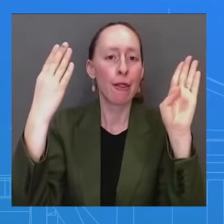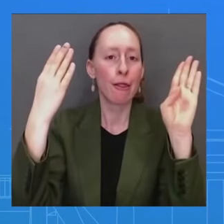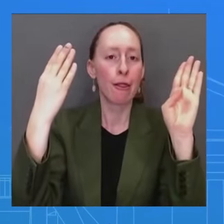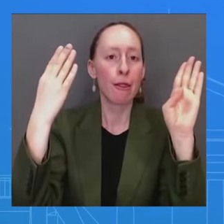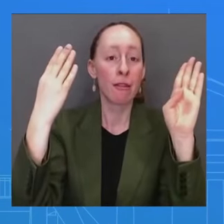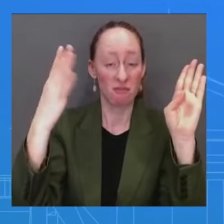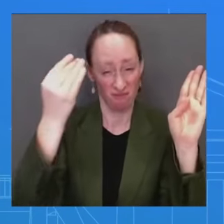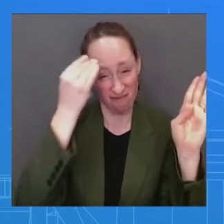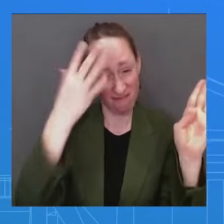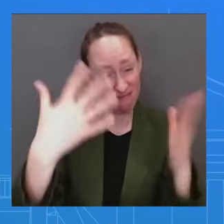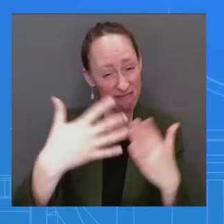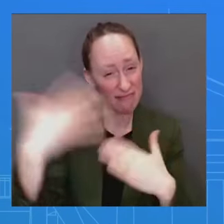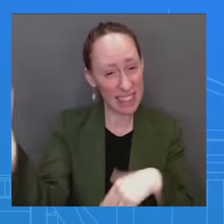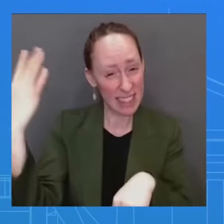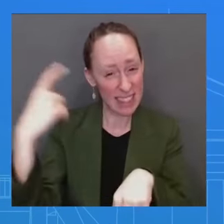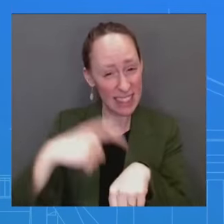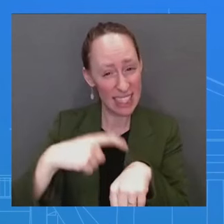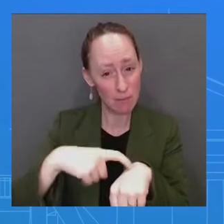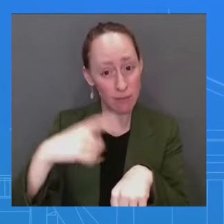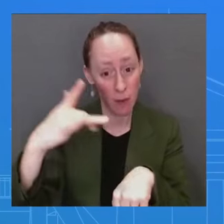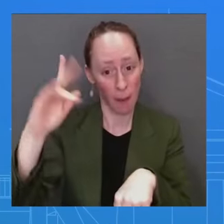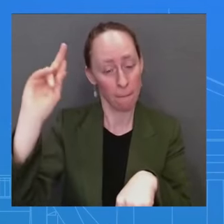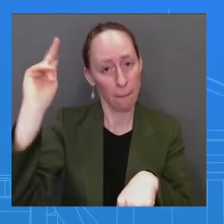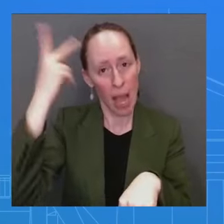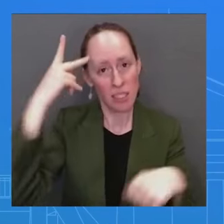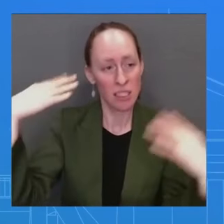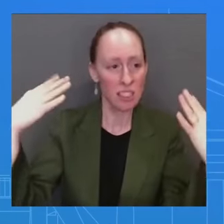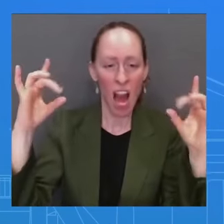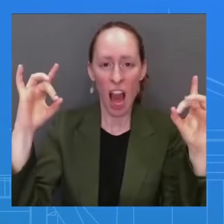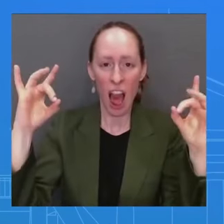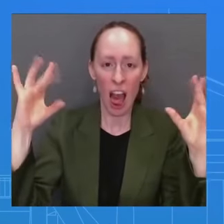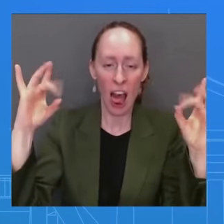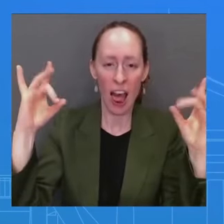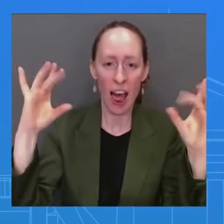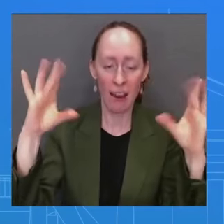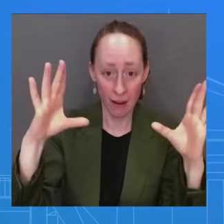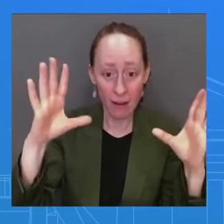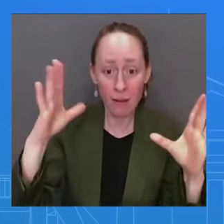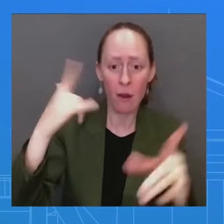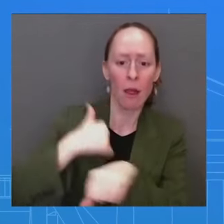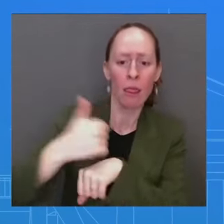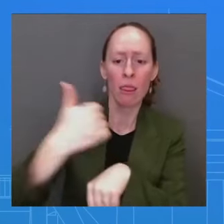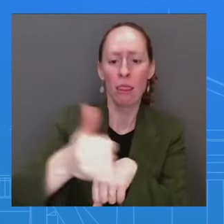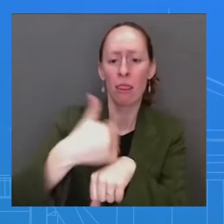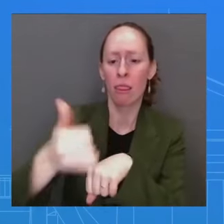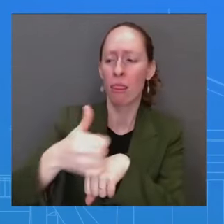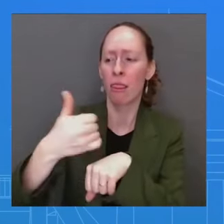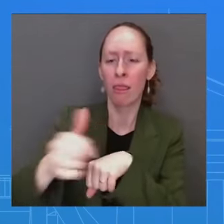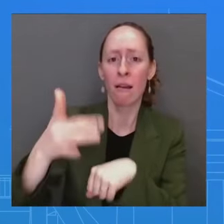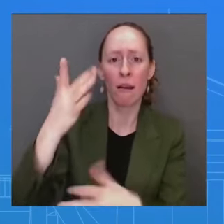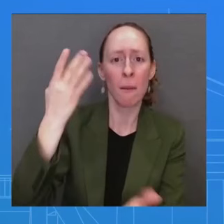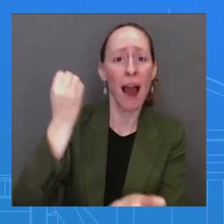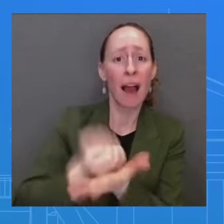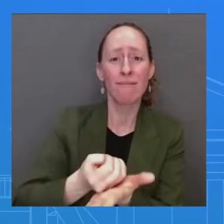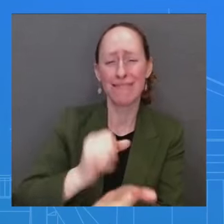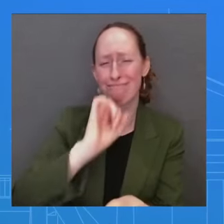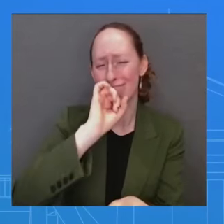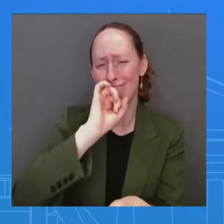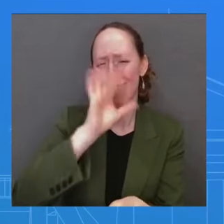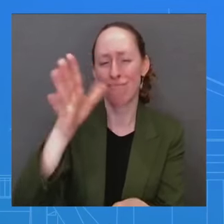stunts. Baseless accusations. And that is not what the American people want to see. They want to see us working in a bipartisan